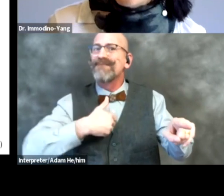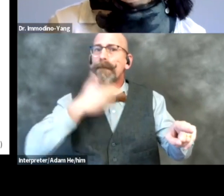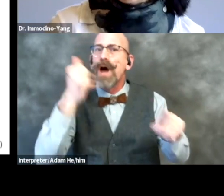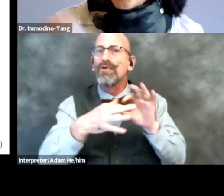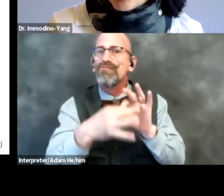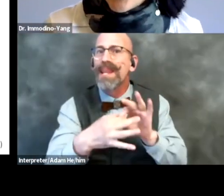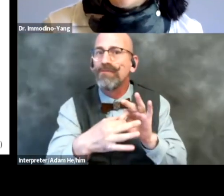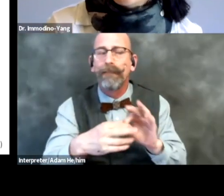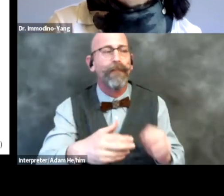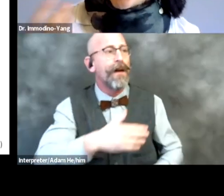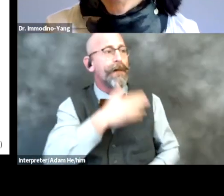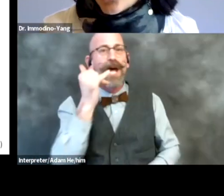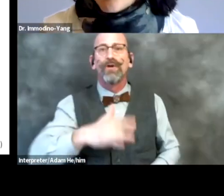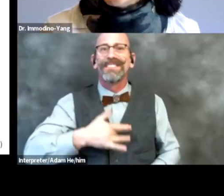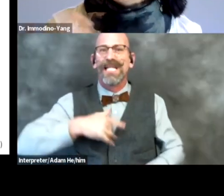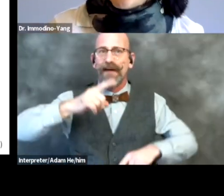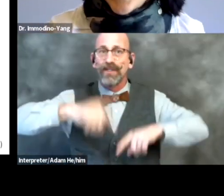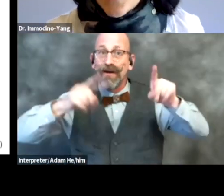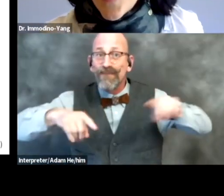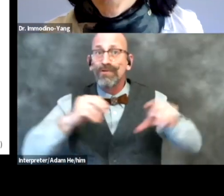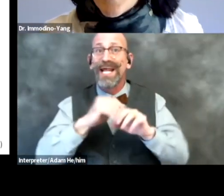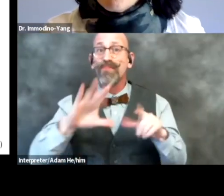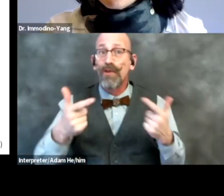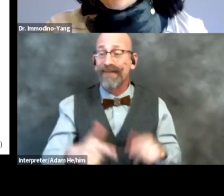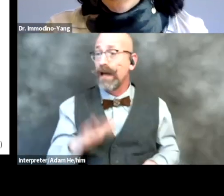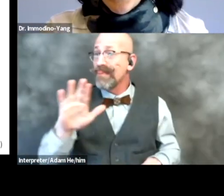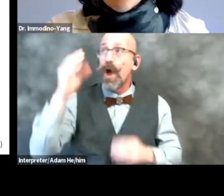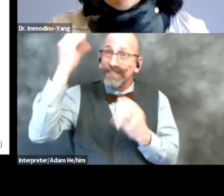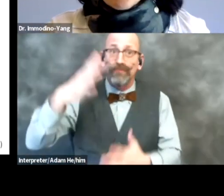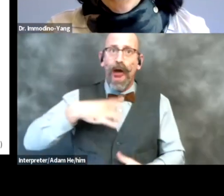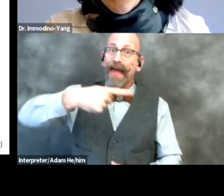daily lives. Their teachers liked them, they're not in trouble, all these kinds of things.